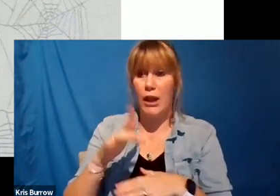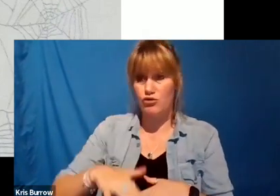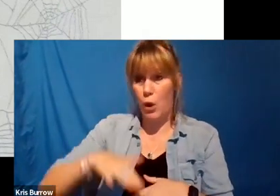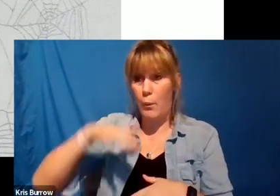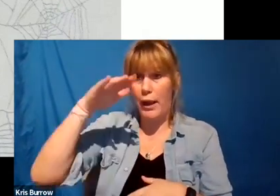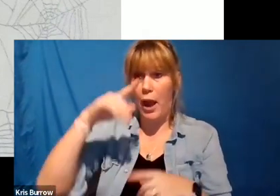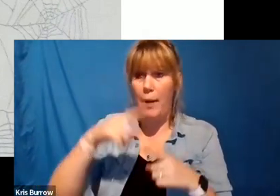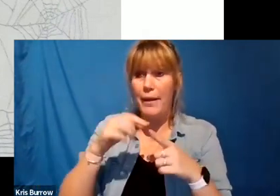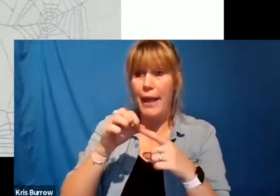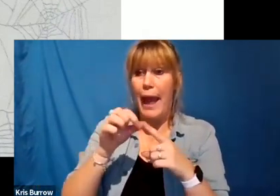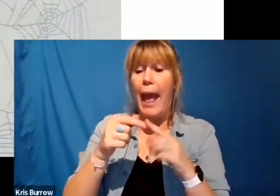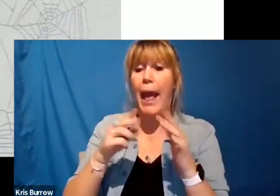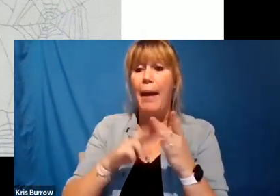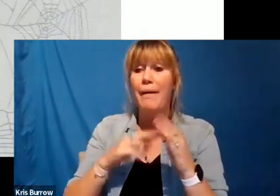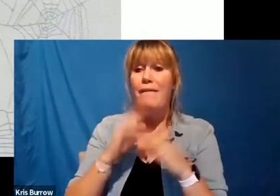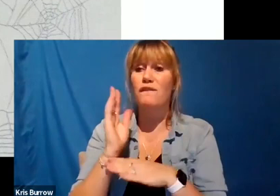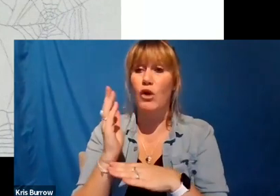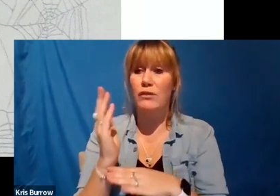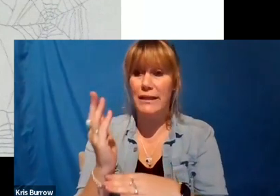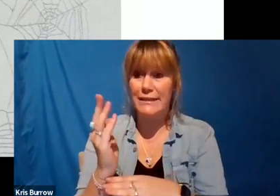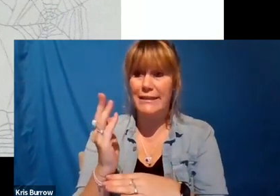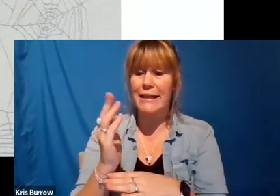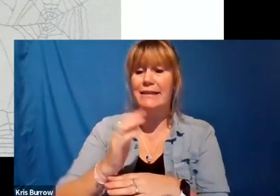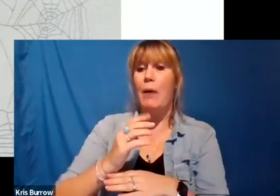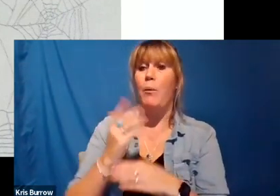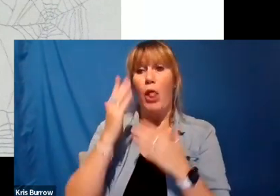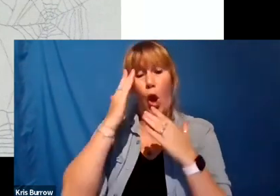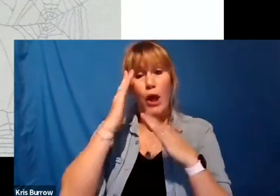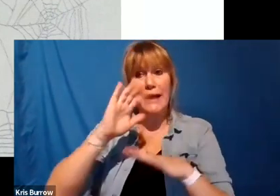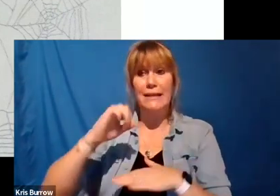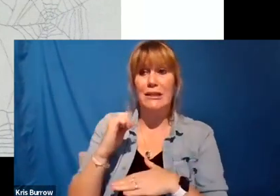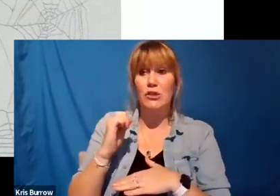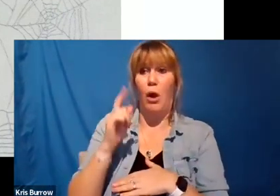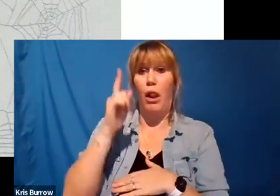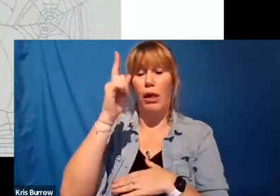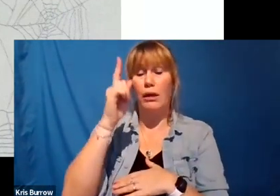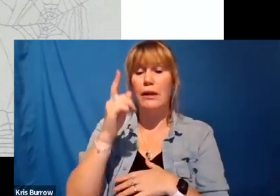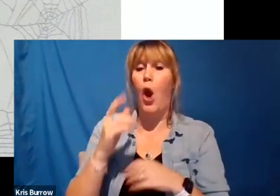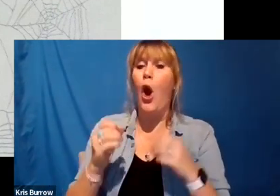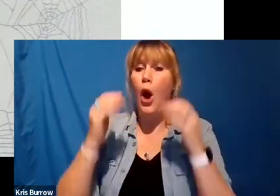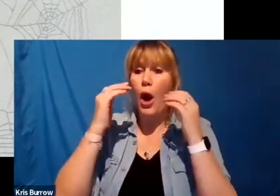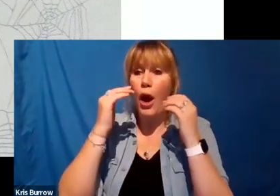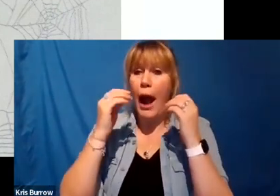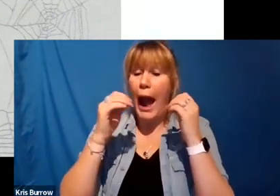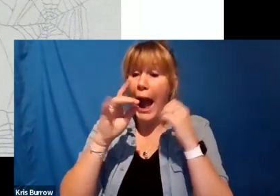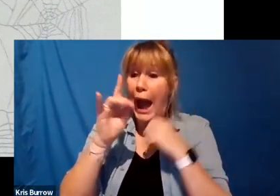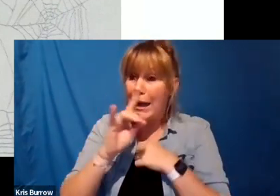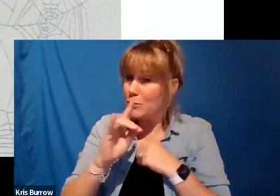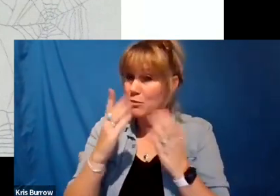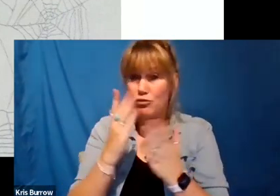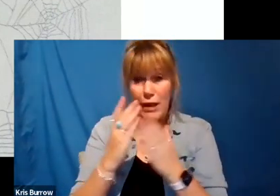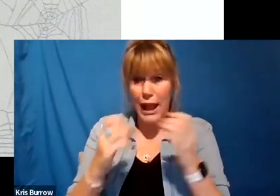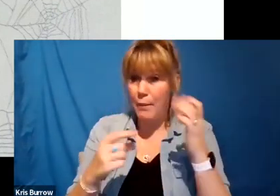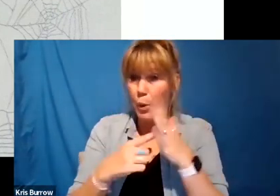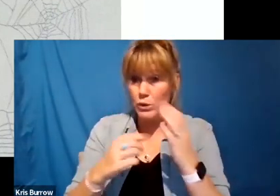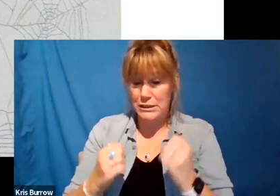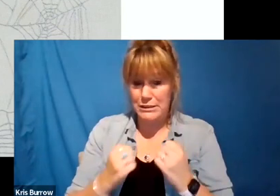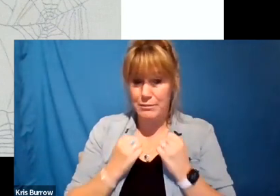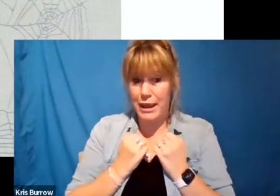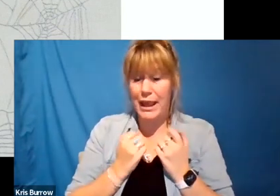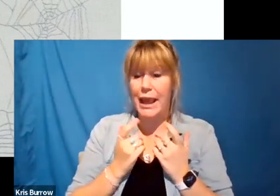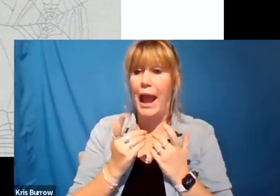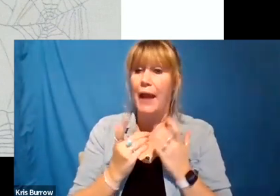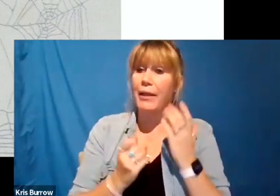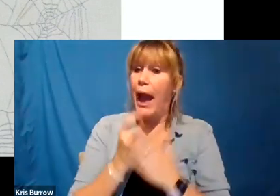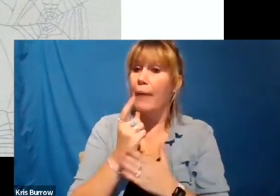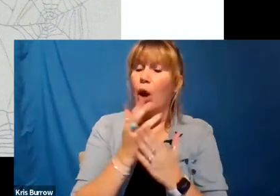Scottish Highlands, animals have been very important to me. They come up time and time again in folklore and